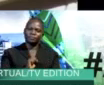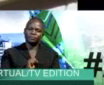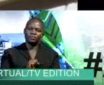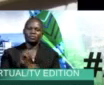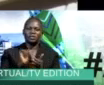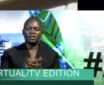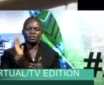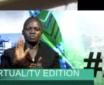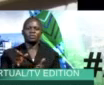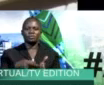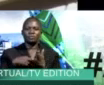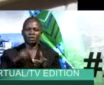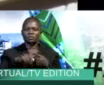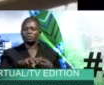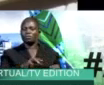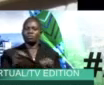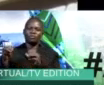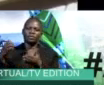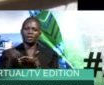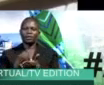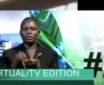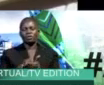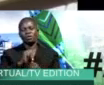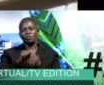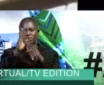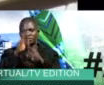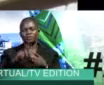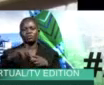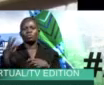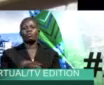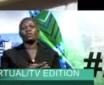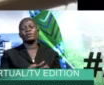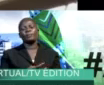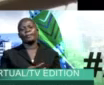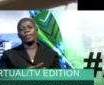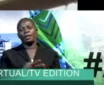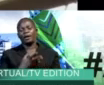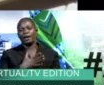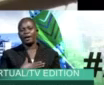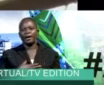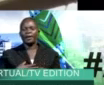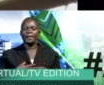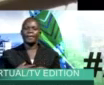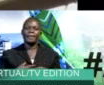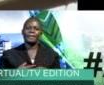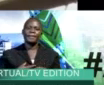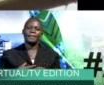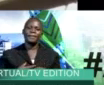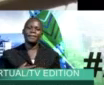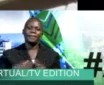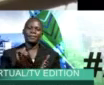necessary jobs that we require to move the economy. With respect to wind, and